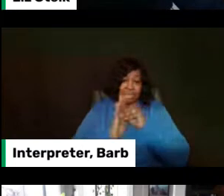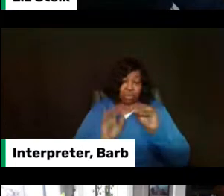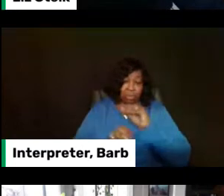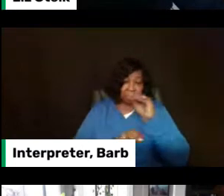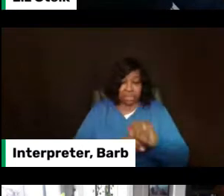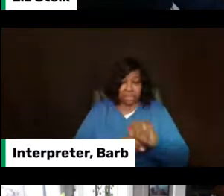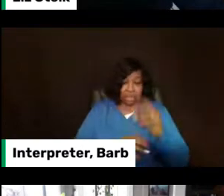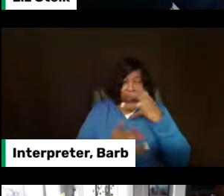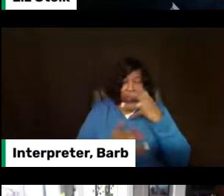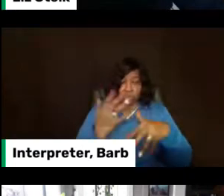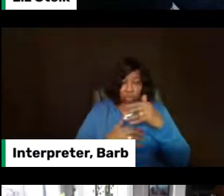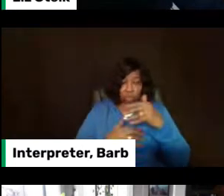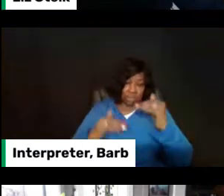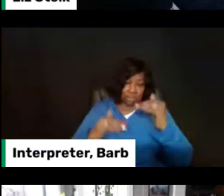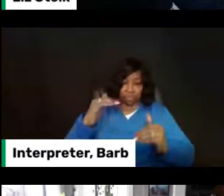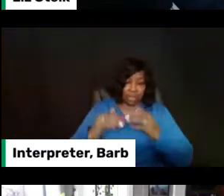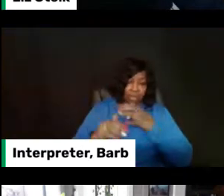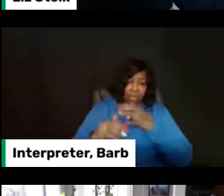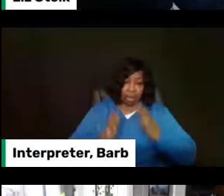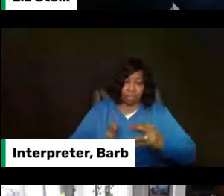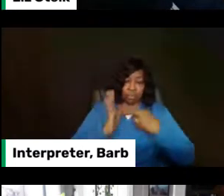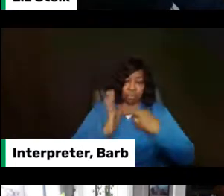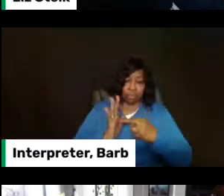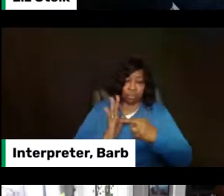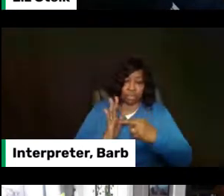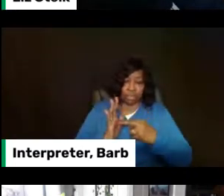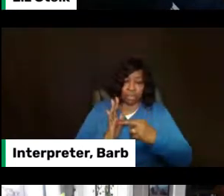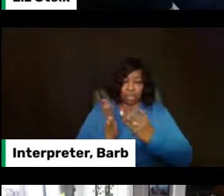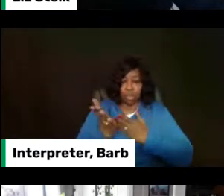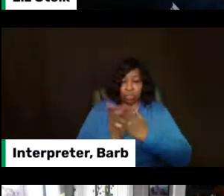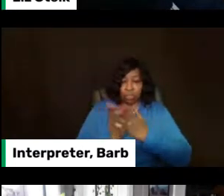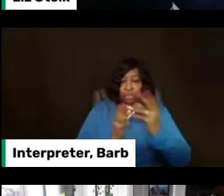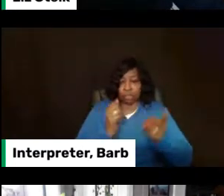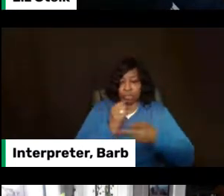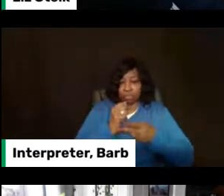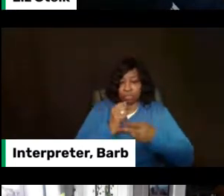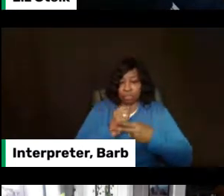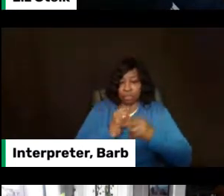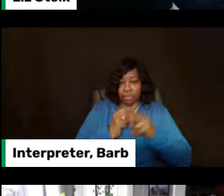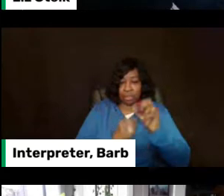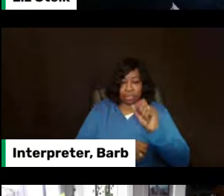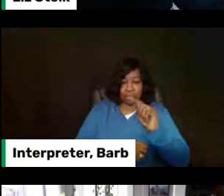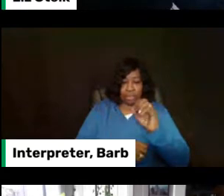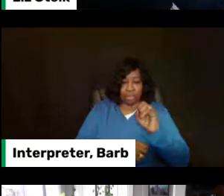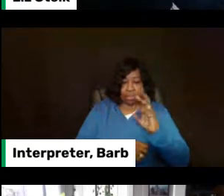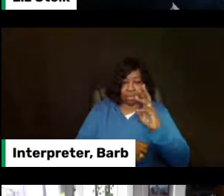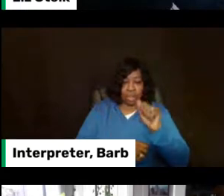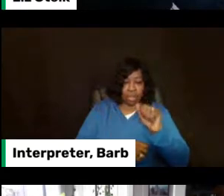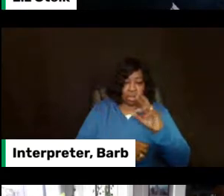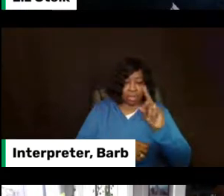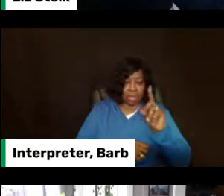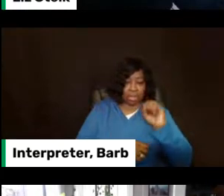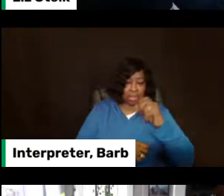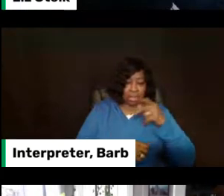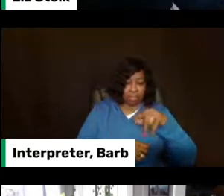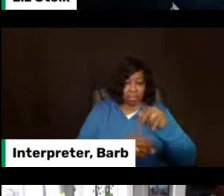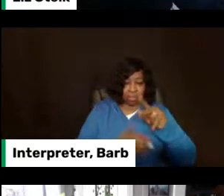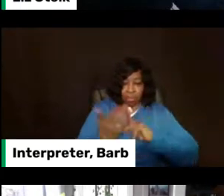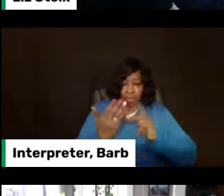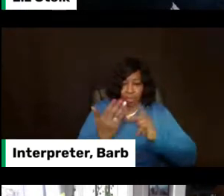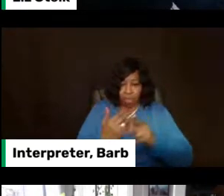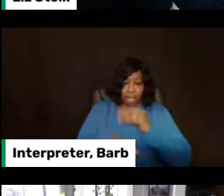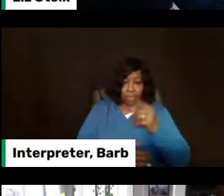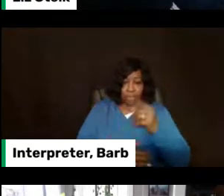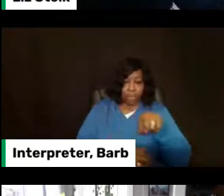these socially disadvantaged farmers represented through the Conservation Stewardship Program. And those states who do have